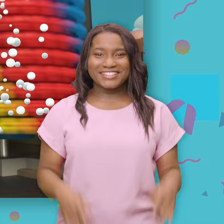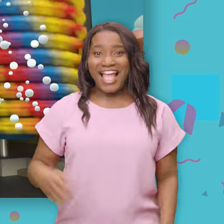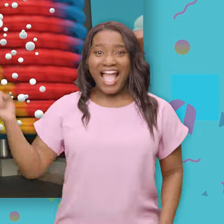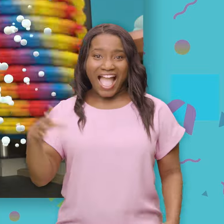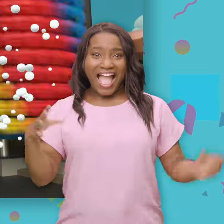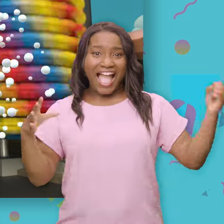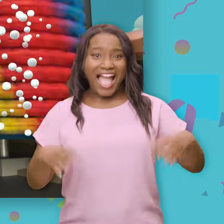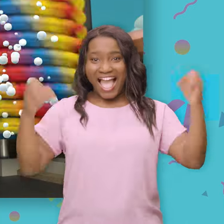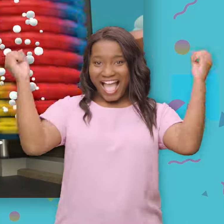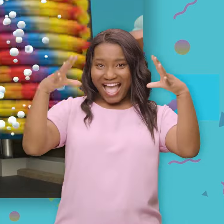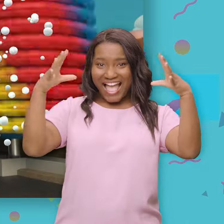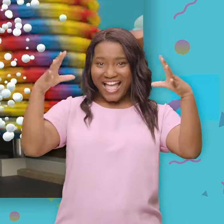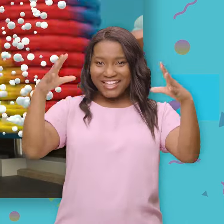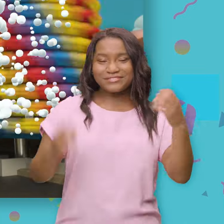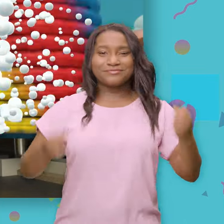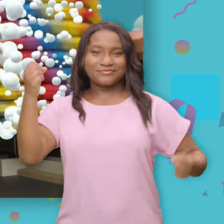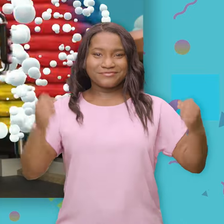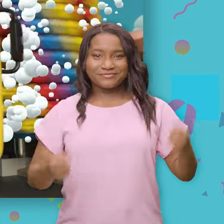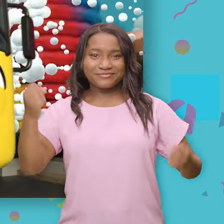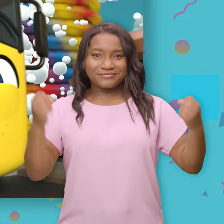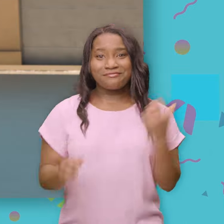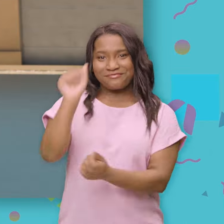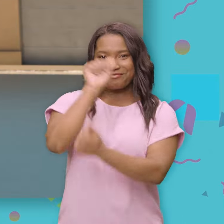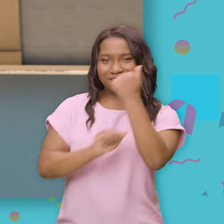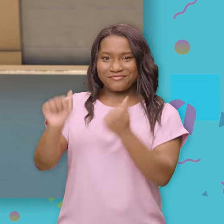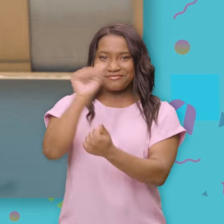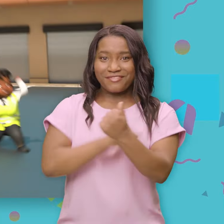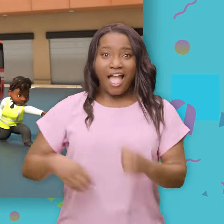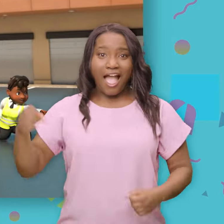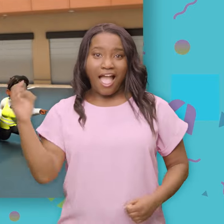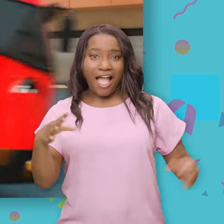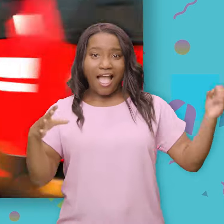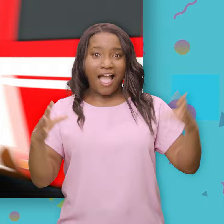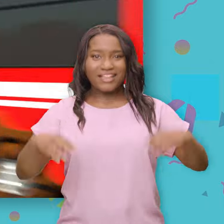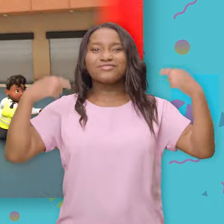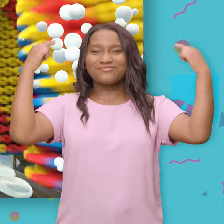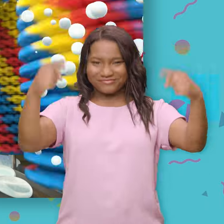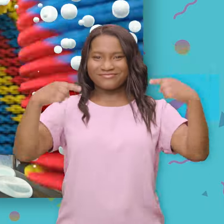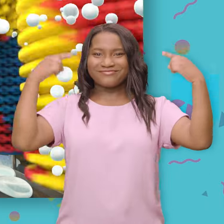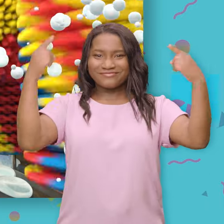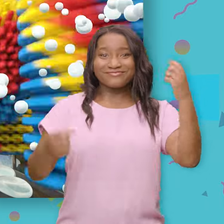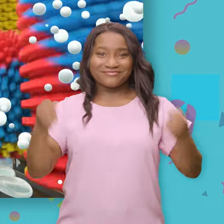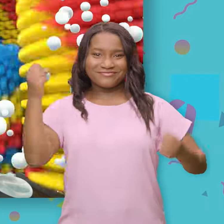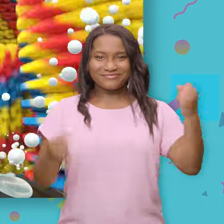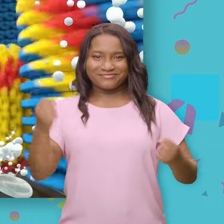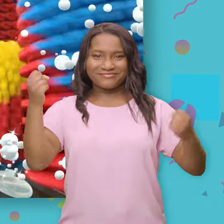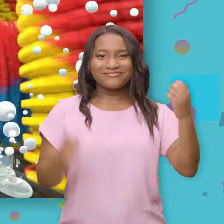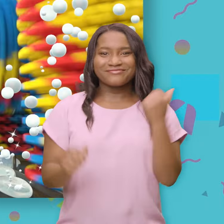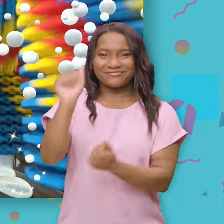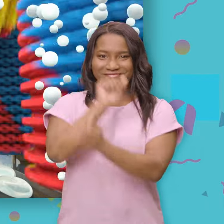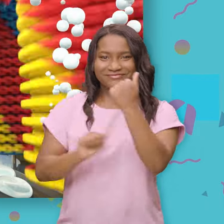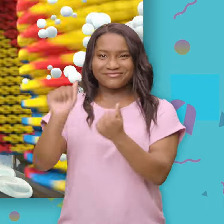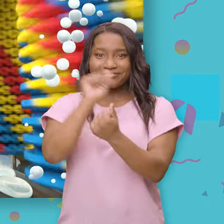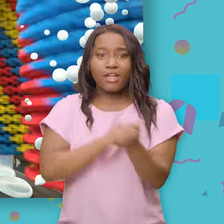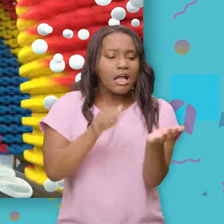bright. Splish, splish, splosh, at the car wash, car wash. Swish, swish, swash, at the car